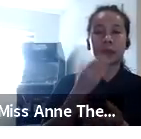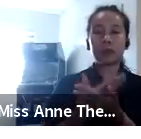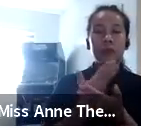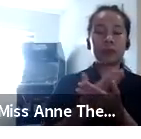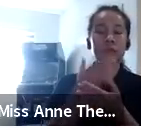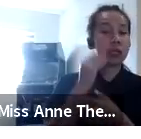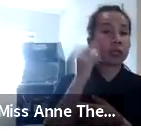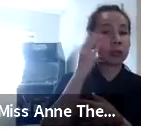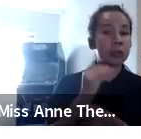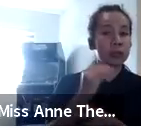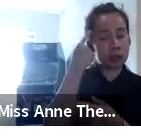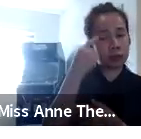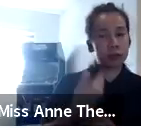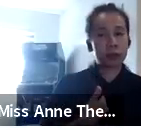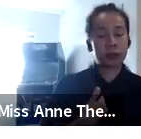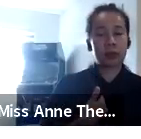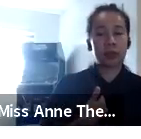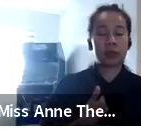experience for me,